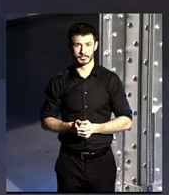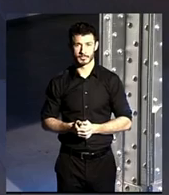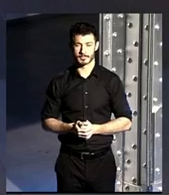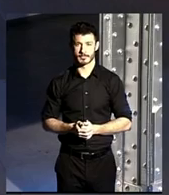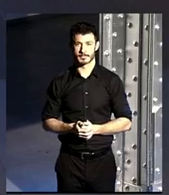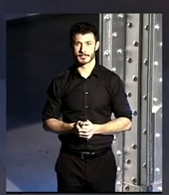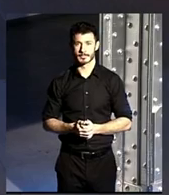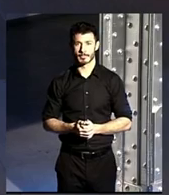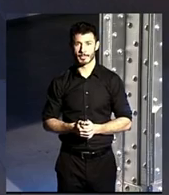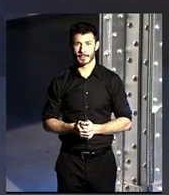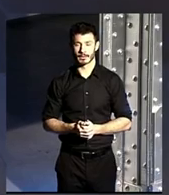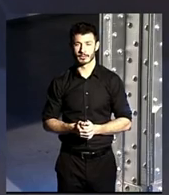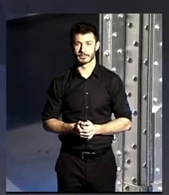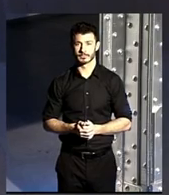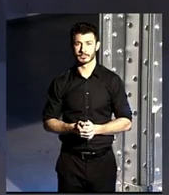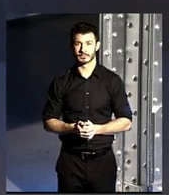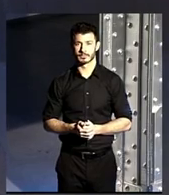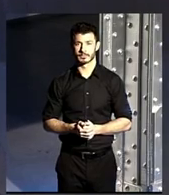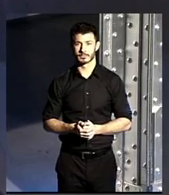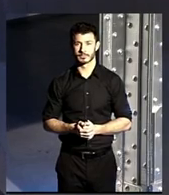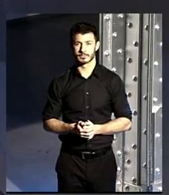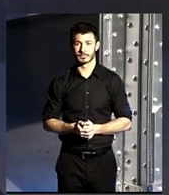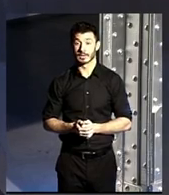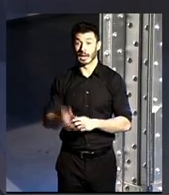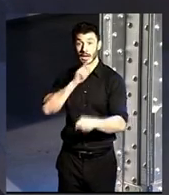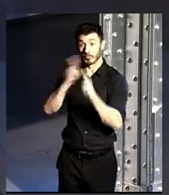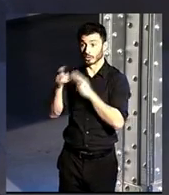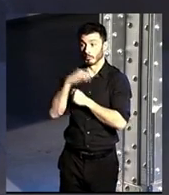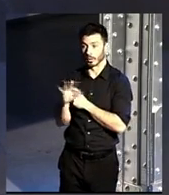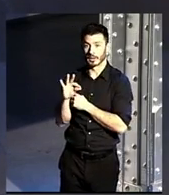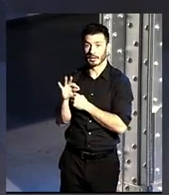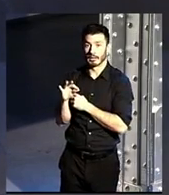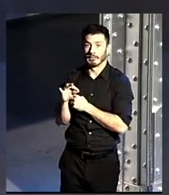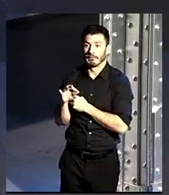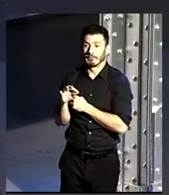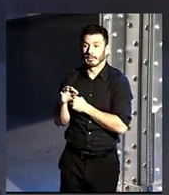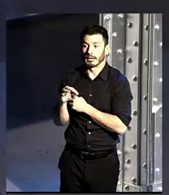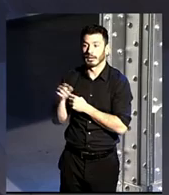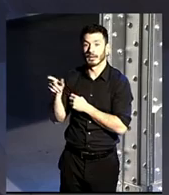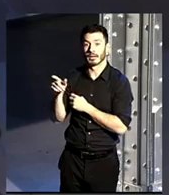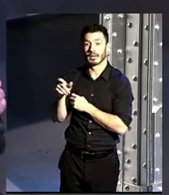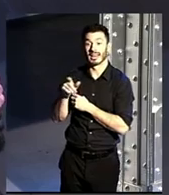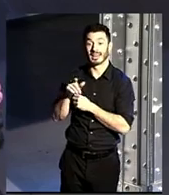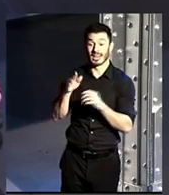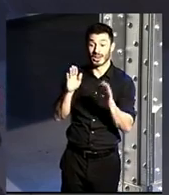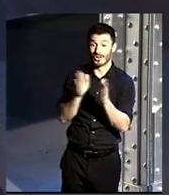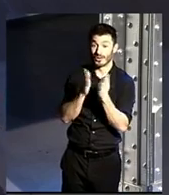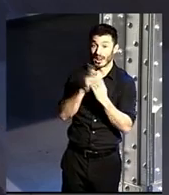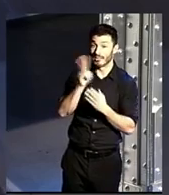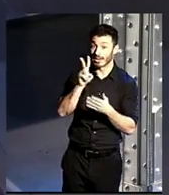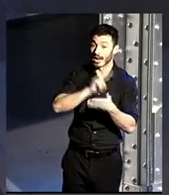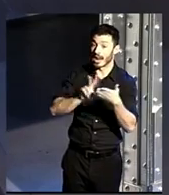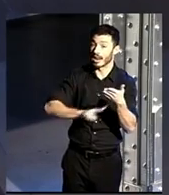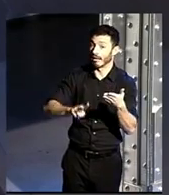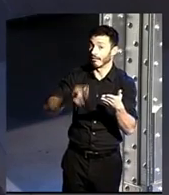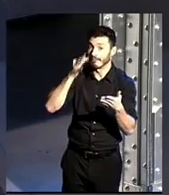novels of Jules Verne. Recently, La respuesta puede ser que quizá no hemos leído ninguna novela de Julio Verne. Recently, within the last